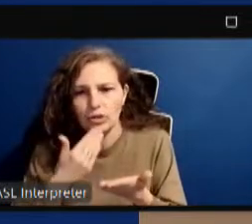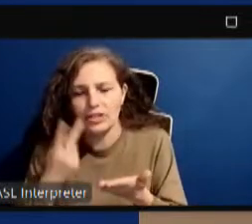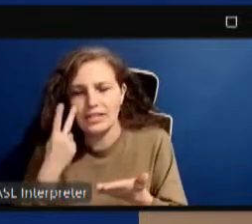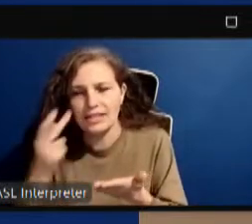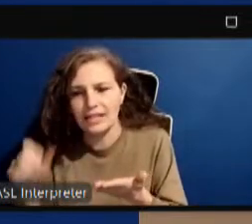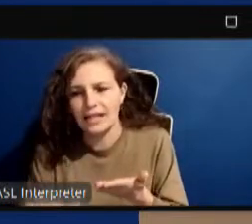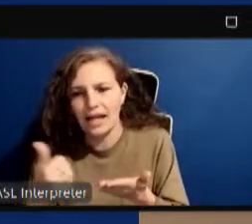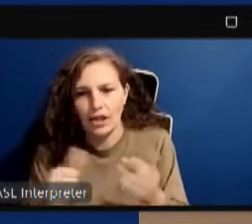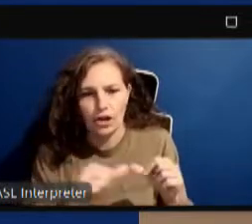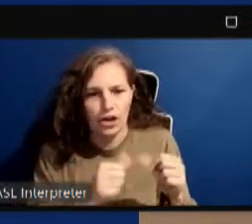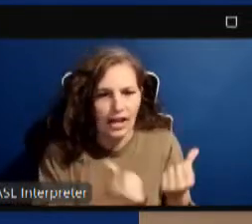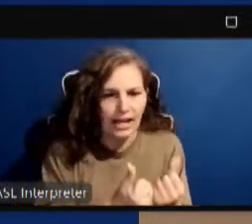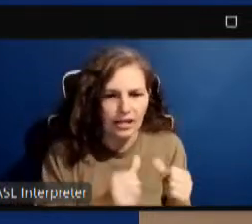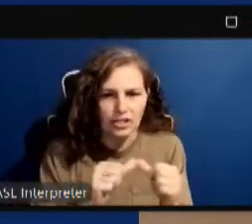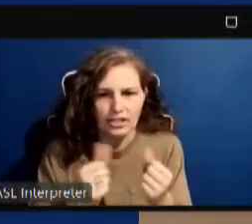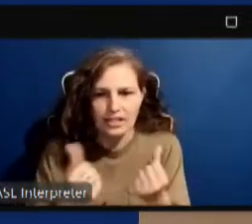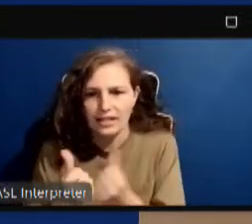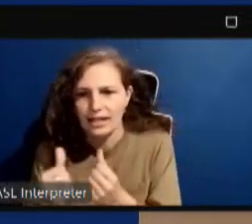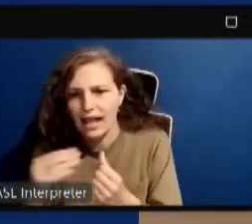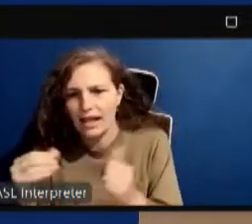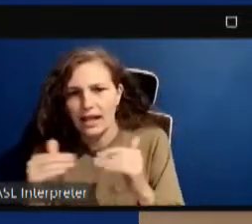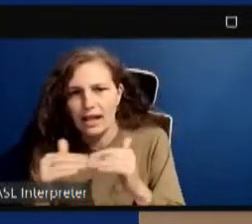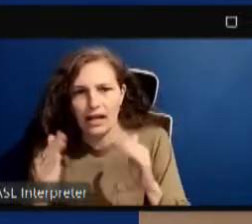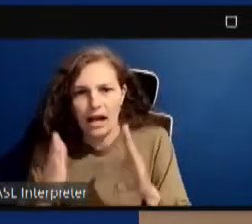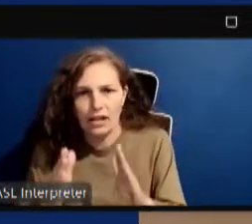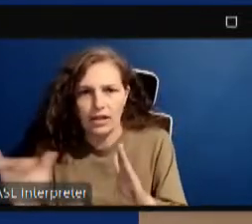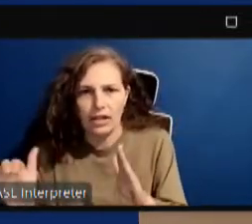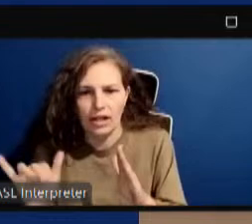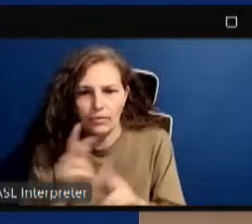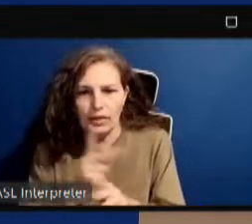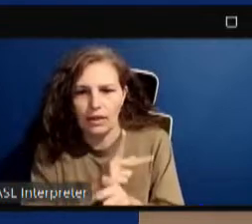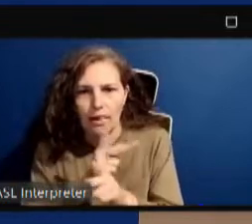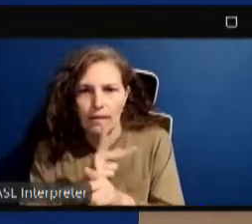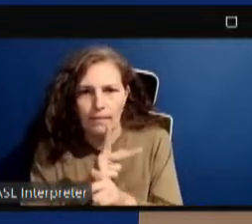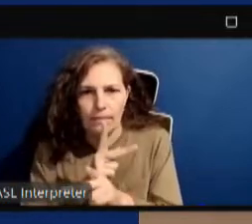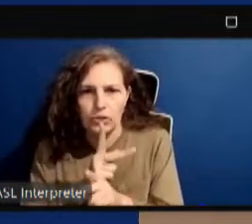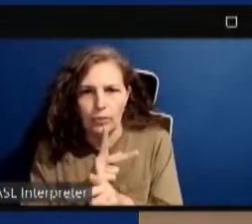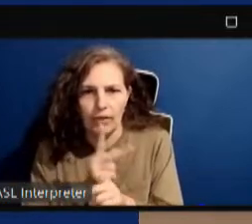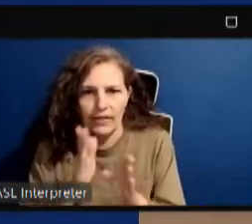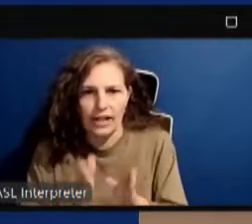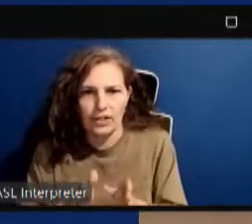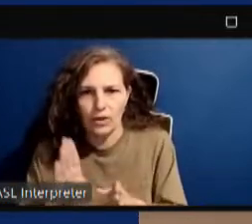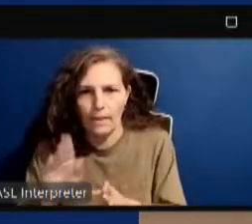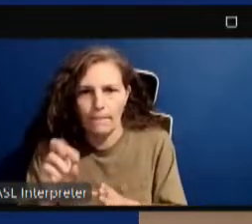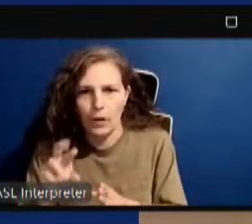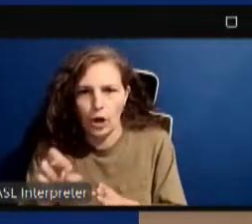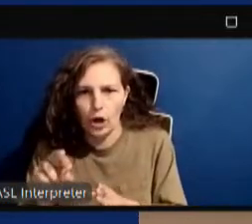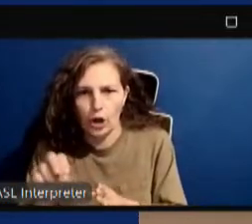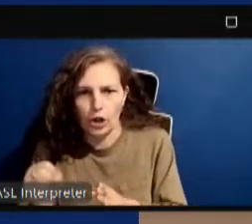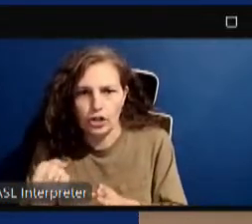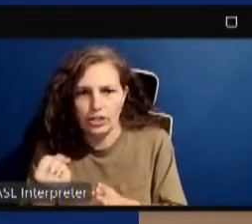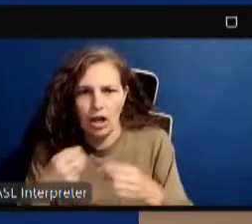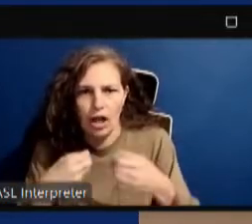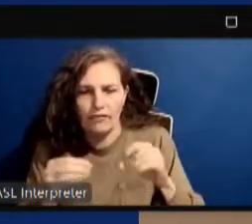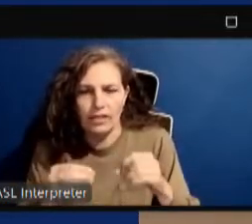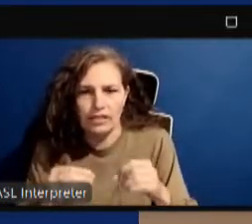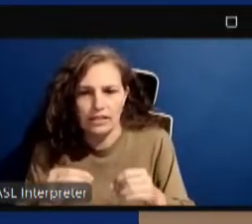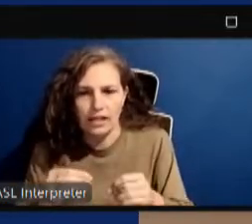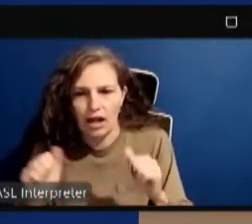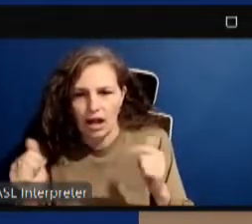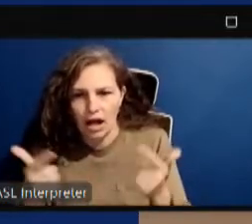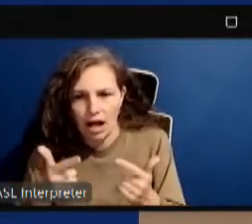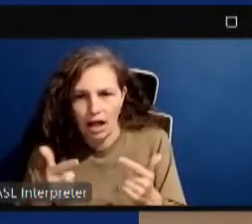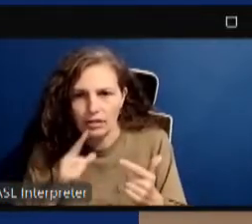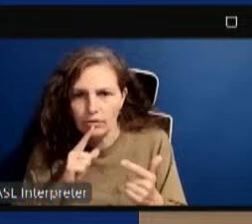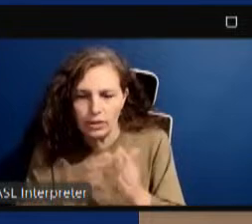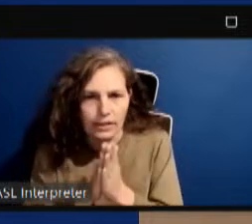agencies and colleagues, along with Supervisor Barger's office and herself, being vested